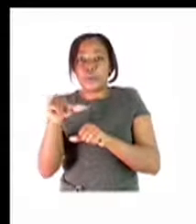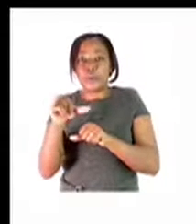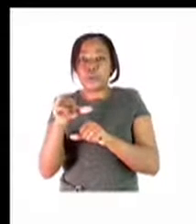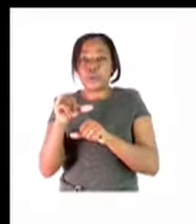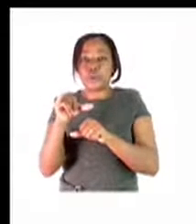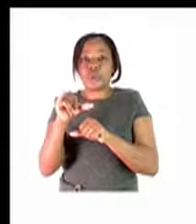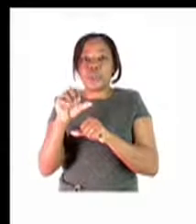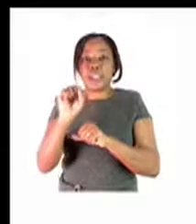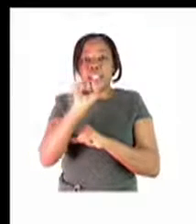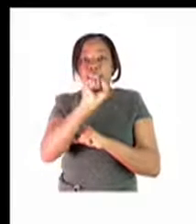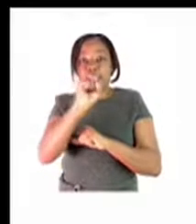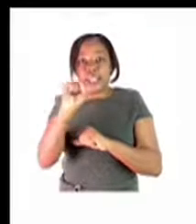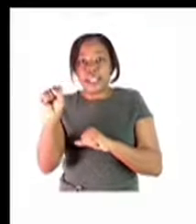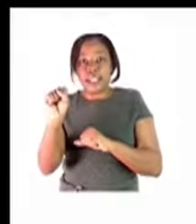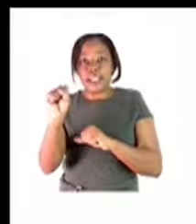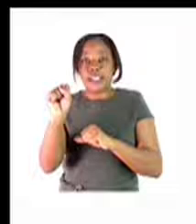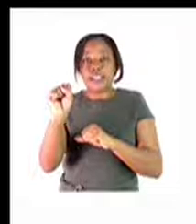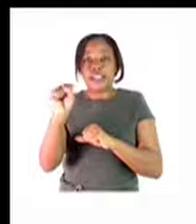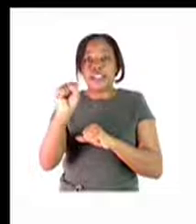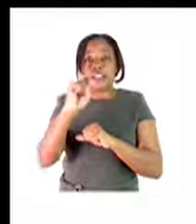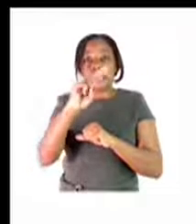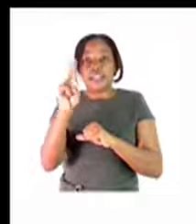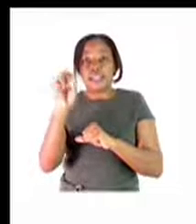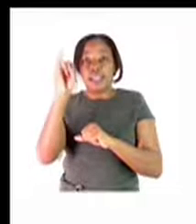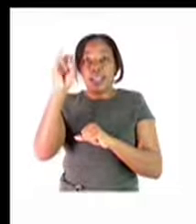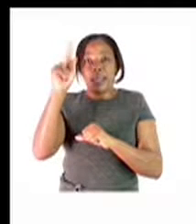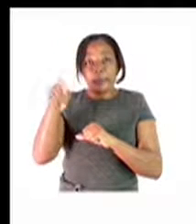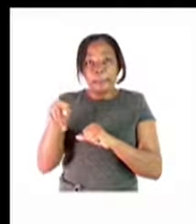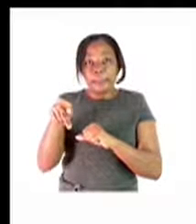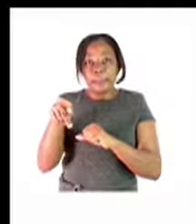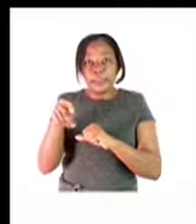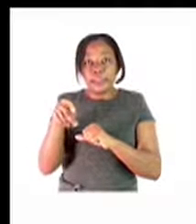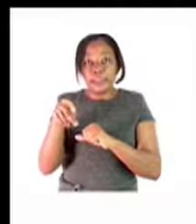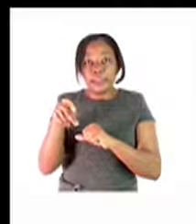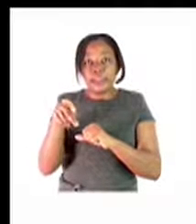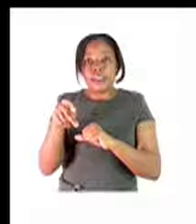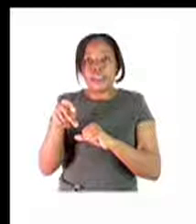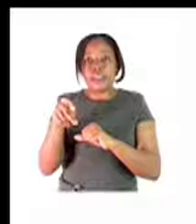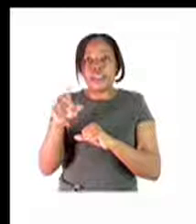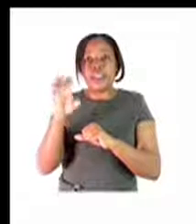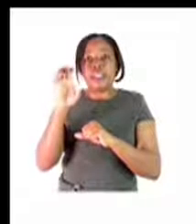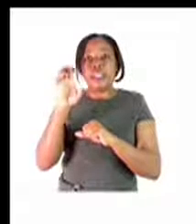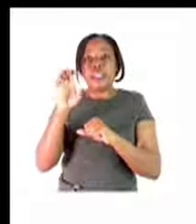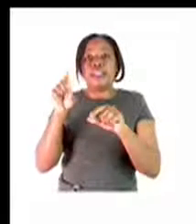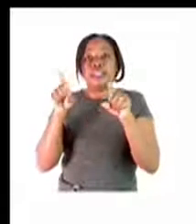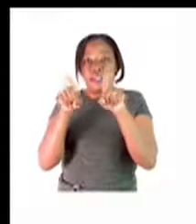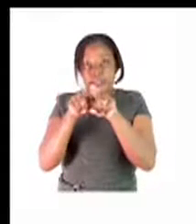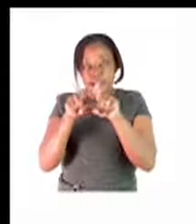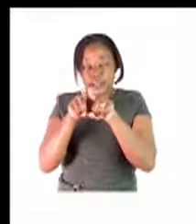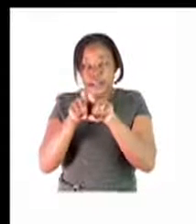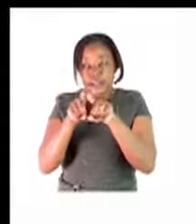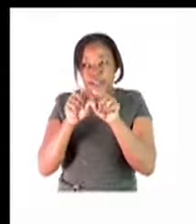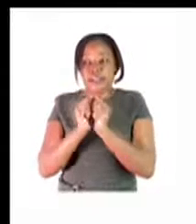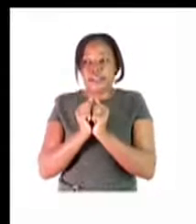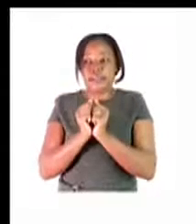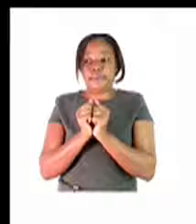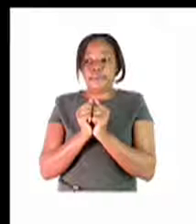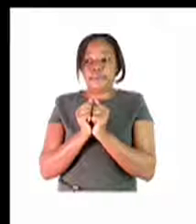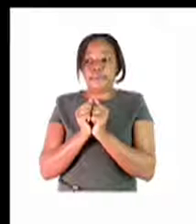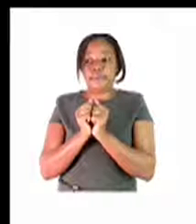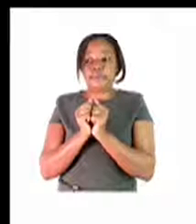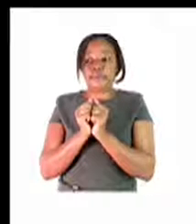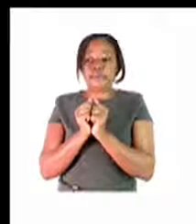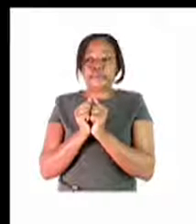a shh. Now, which one there do you think is the word that is having those two blending letters